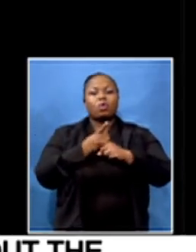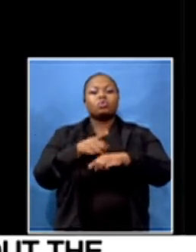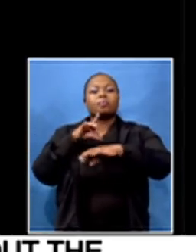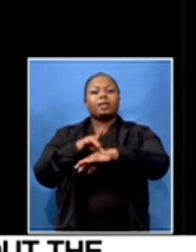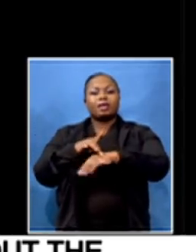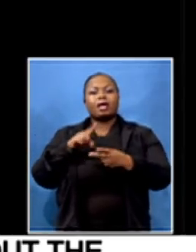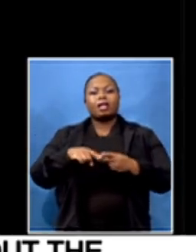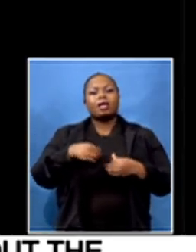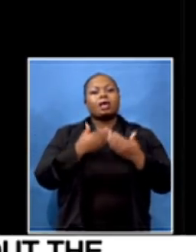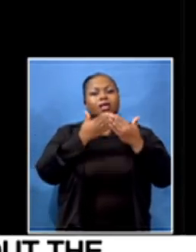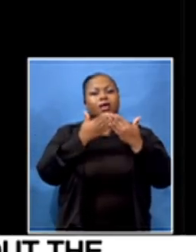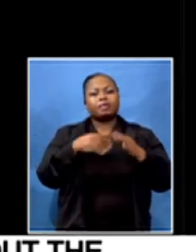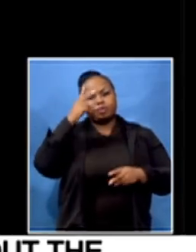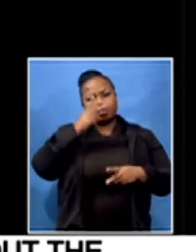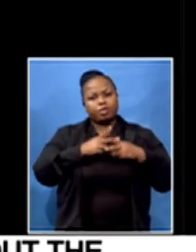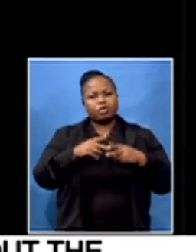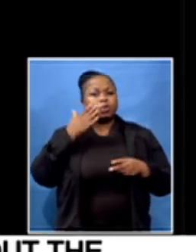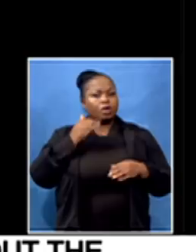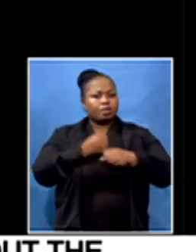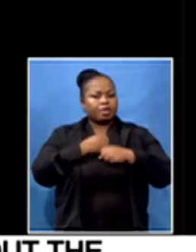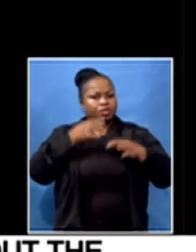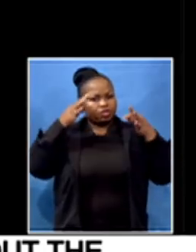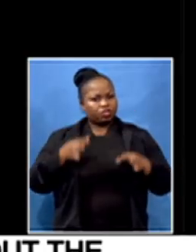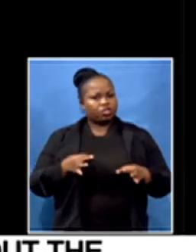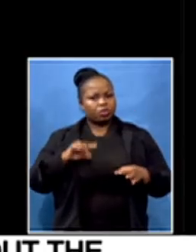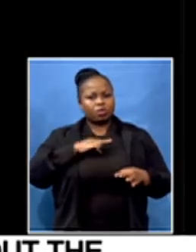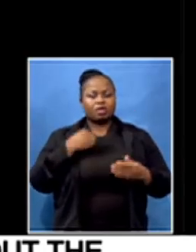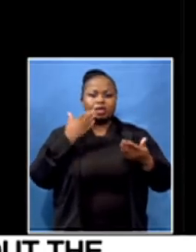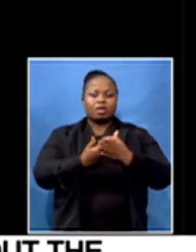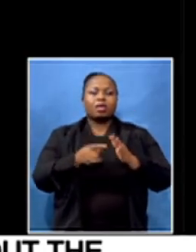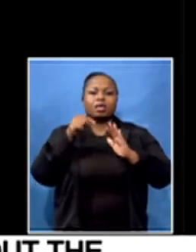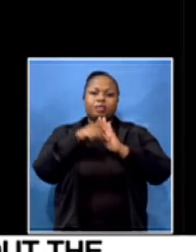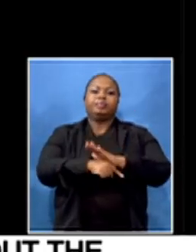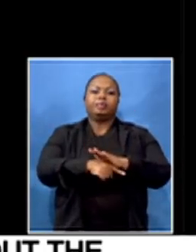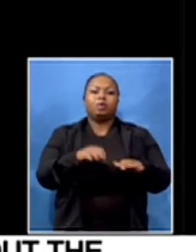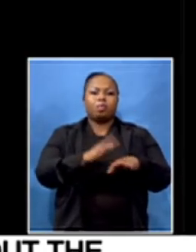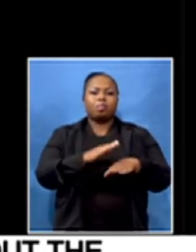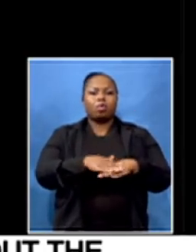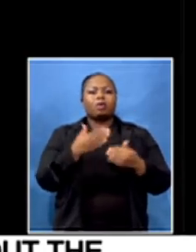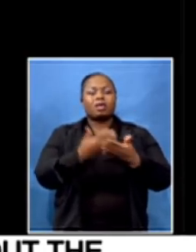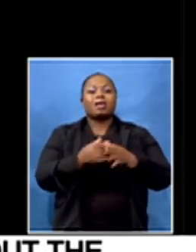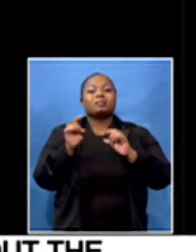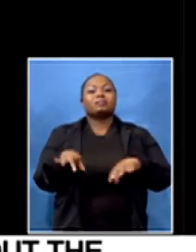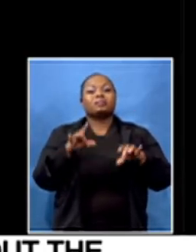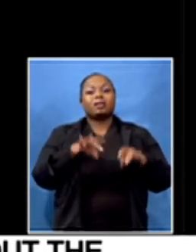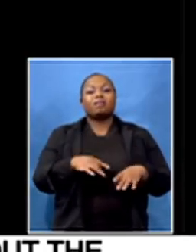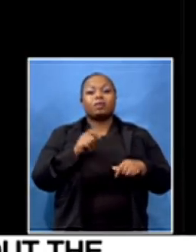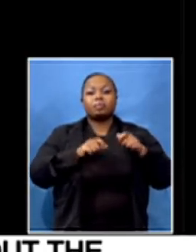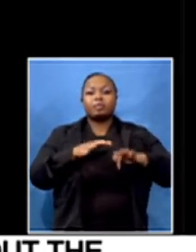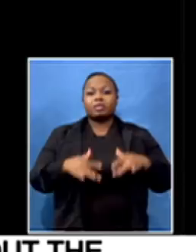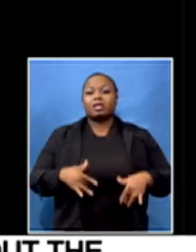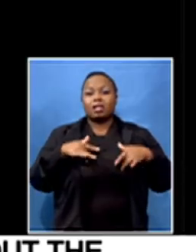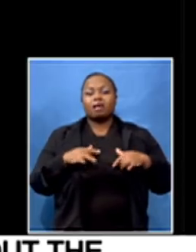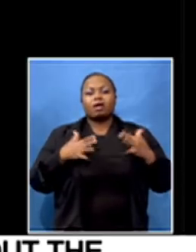academic professionals when making decisions that could profoundly dire consequences on our people's lives. How are